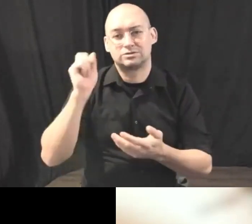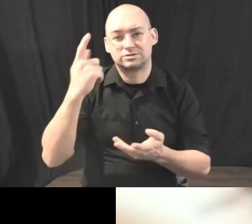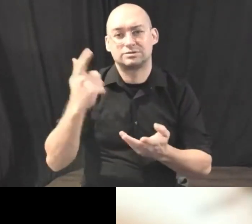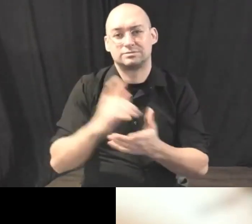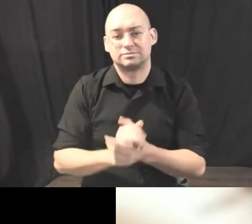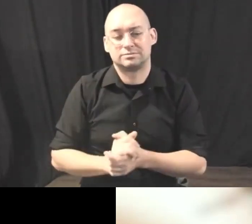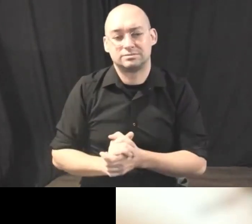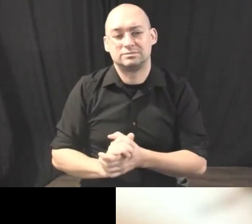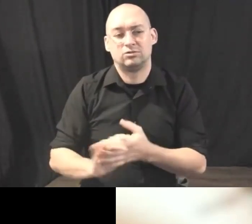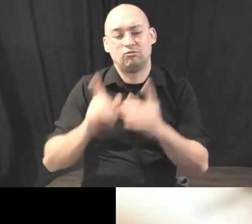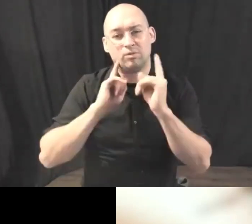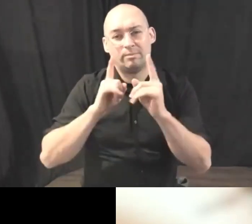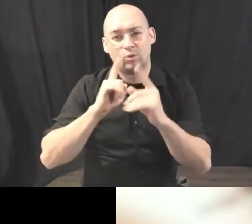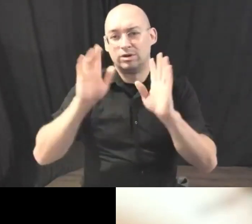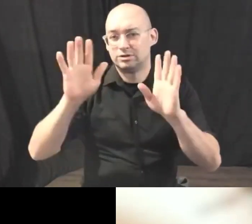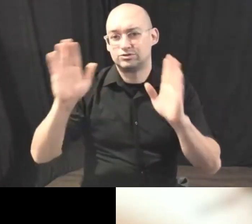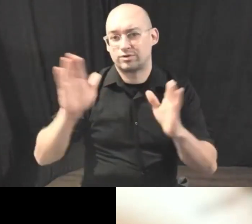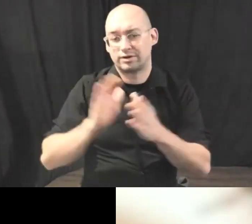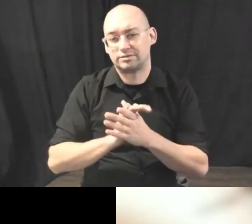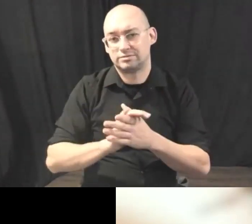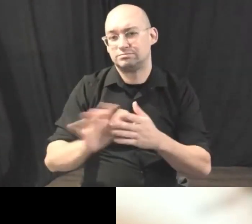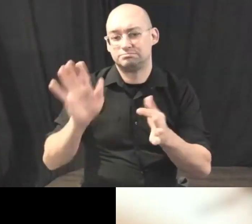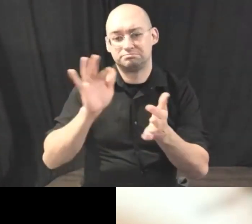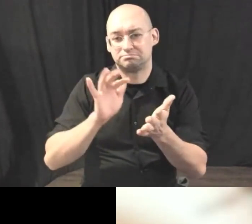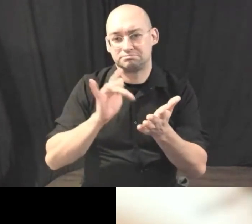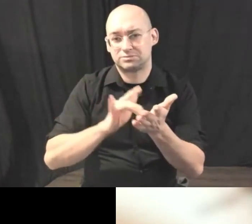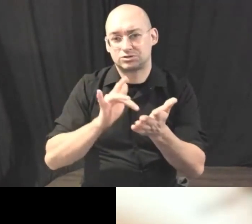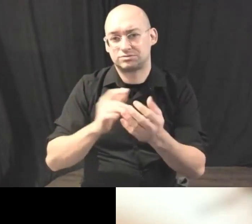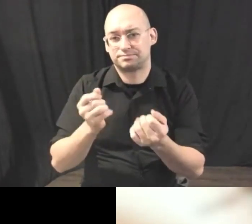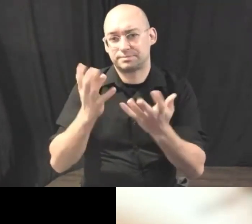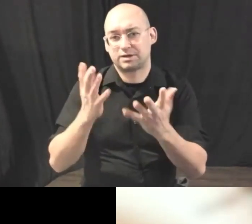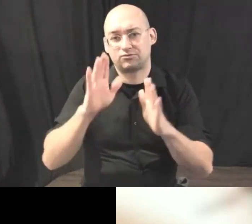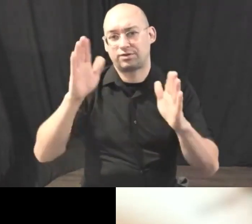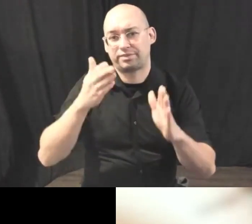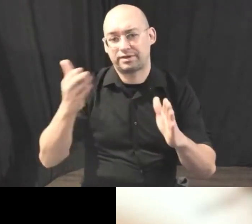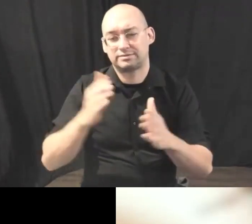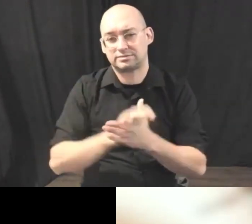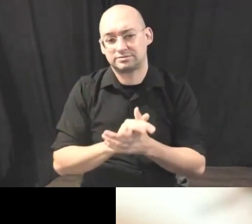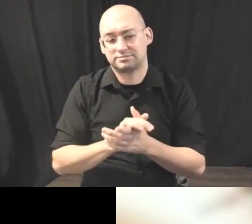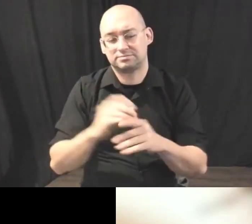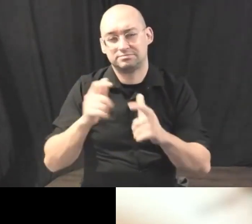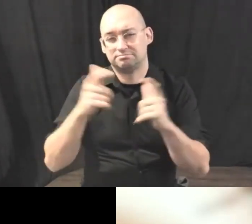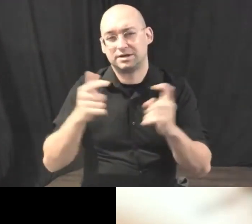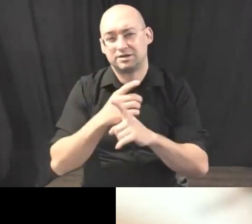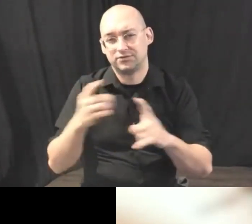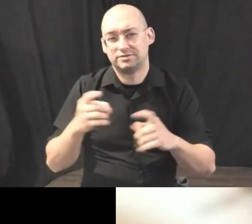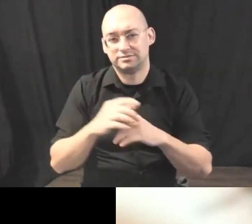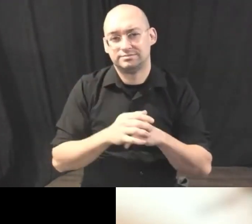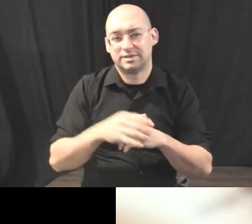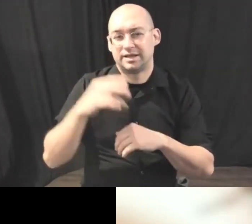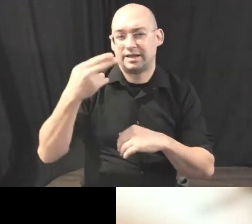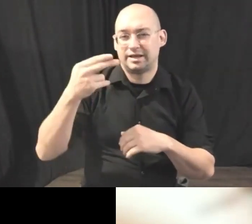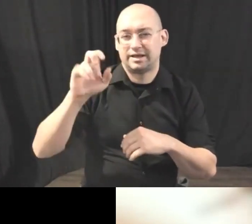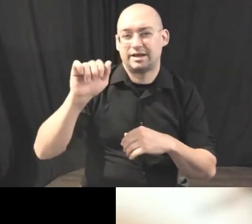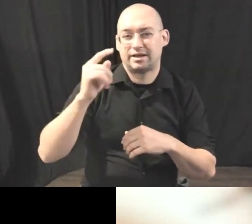The report is wonderful, and you touched on some great programs that have really made a significant difference. And I think Heather, Dr.